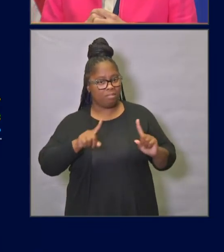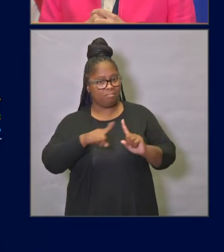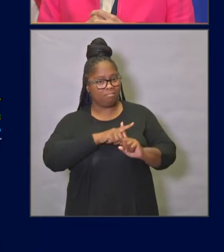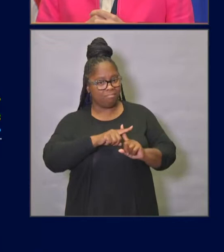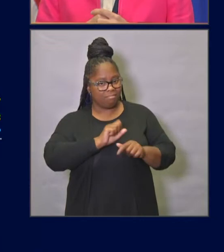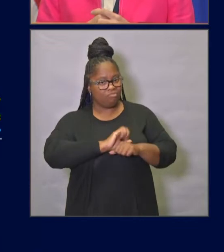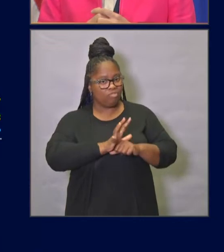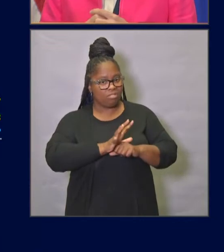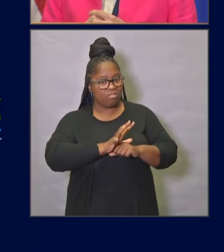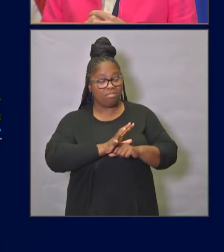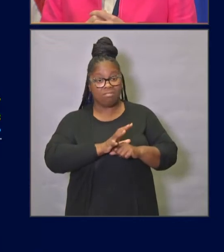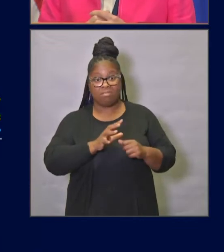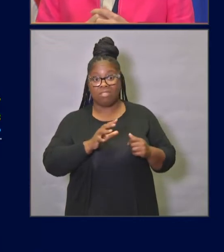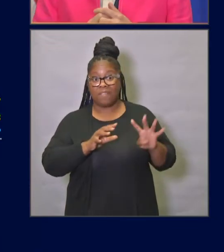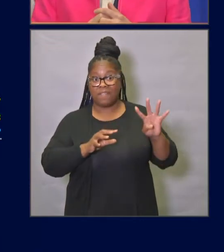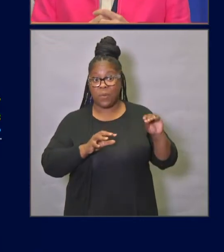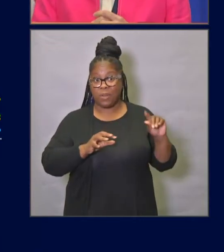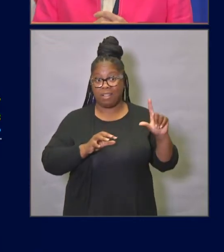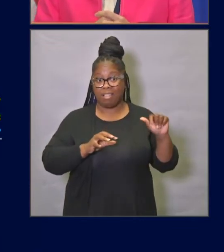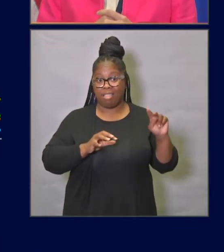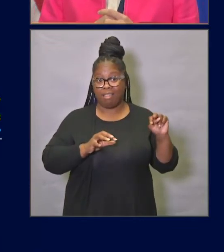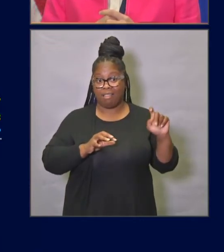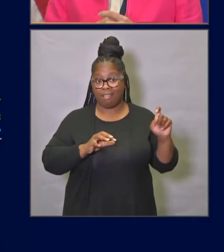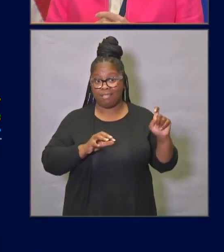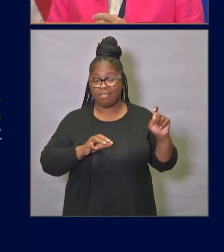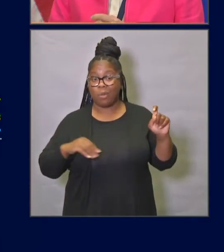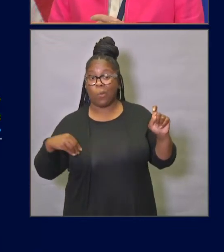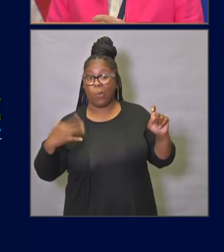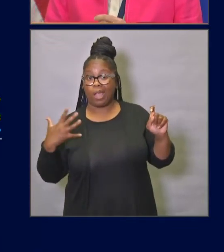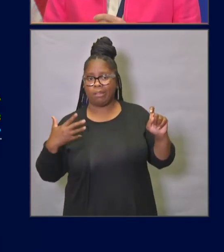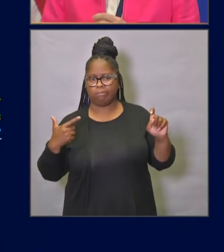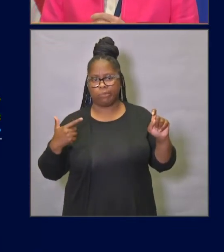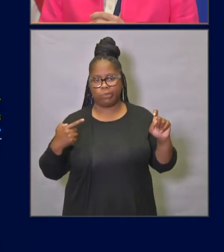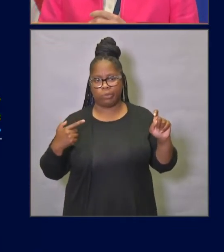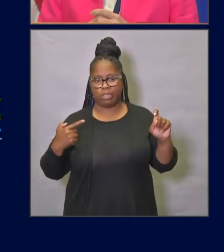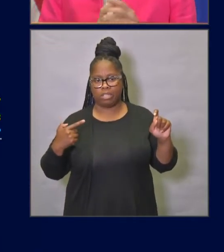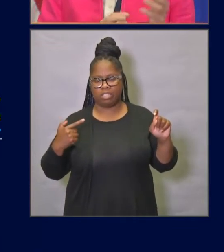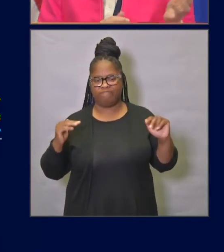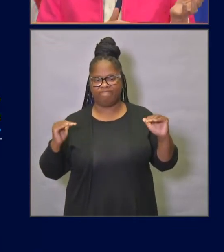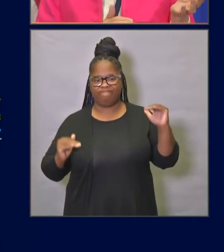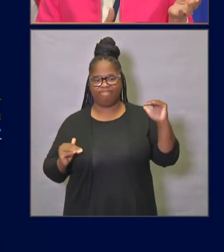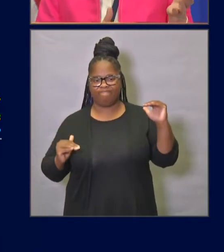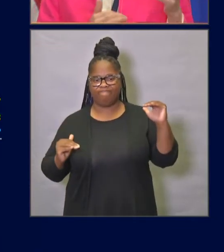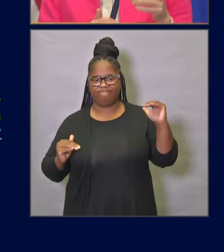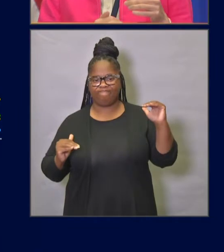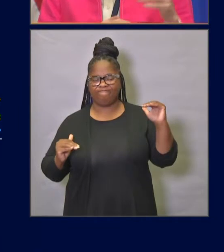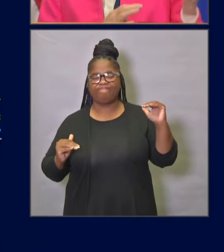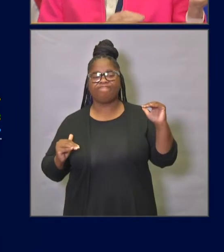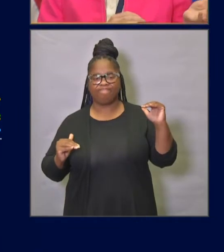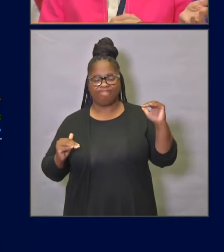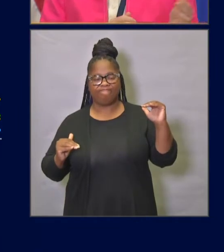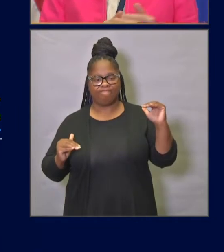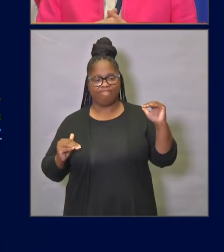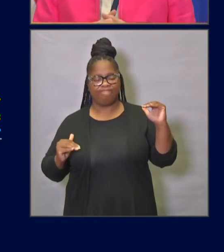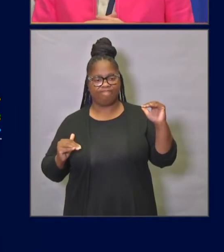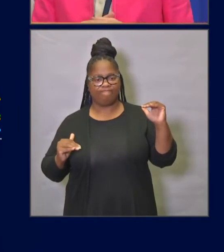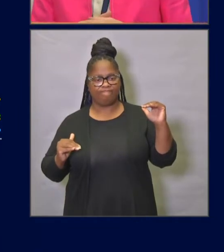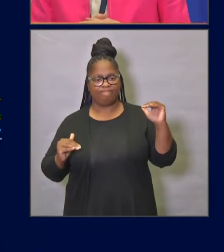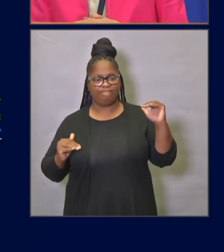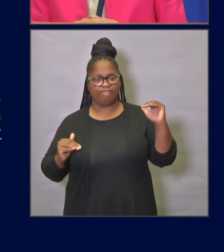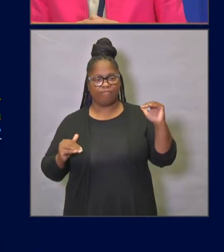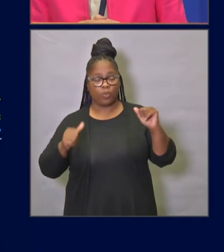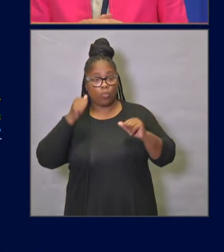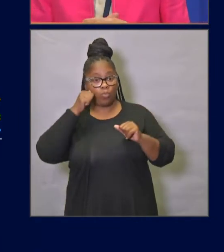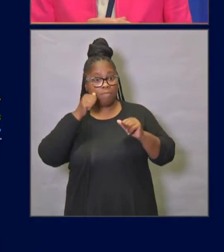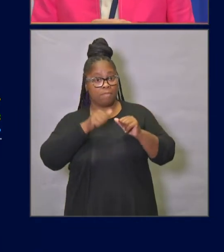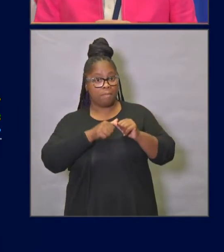white residents, which is at about 21 cases per 100,000 people. And that's compared to, remember, the